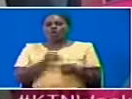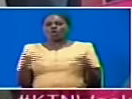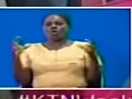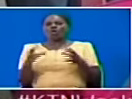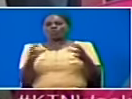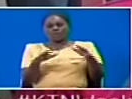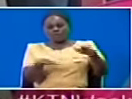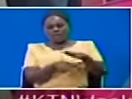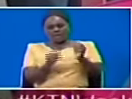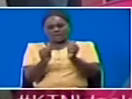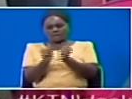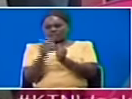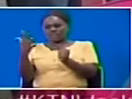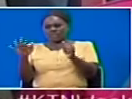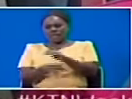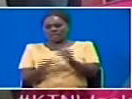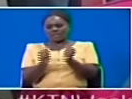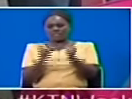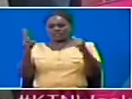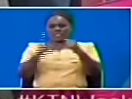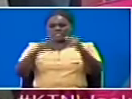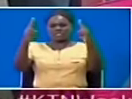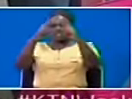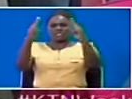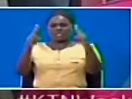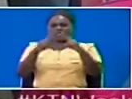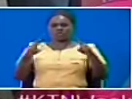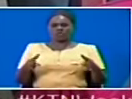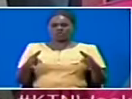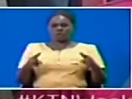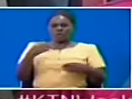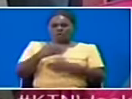structure under 15, under 17, sapling, continental, basically as we build them into